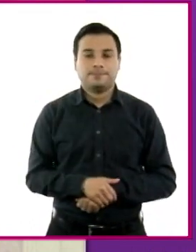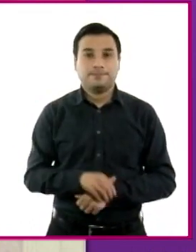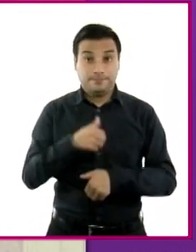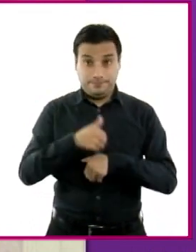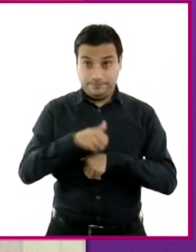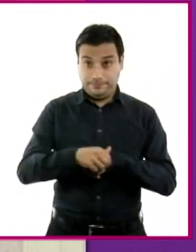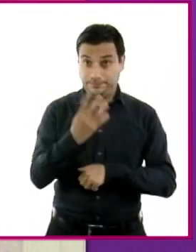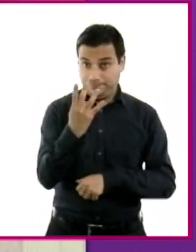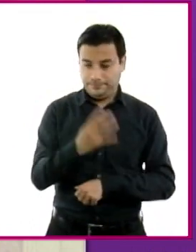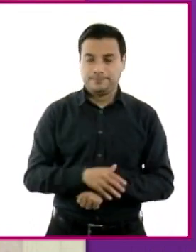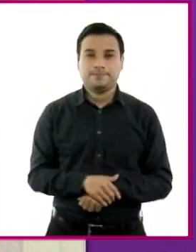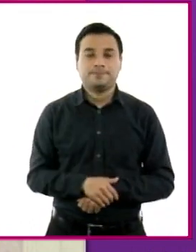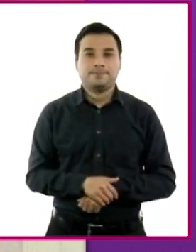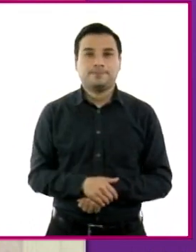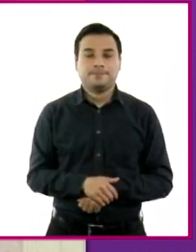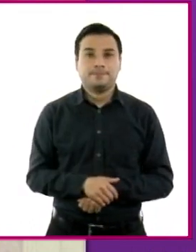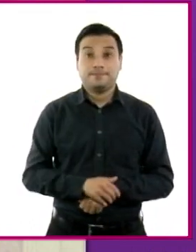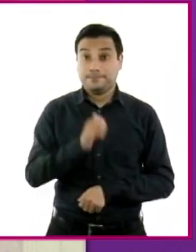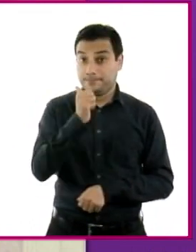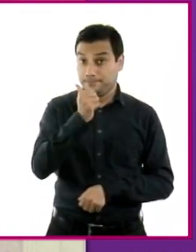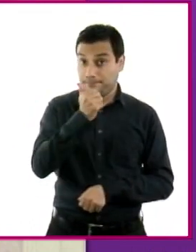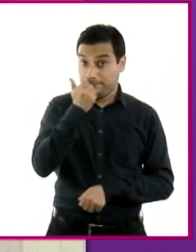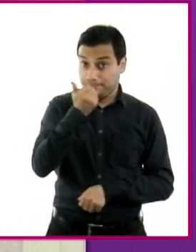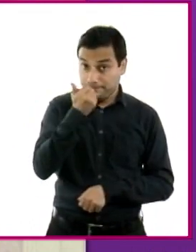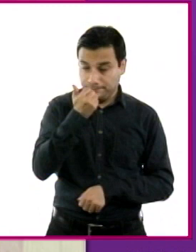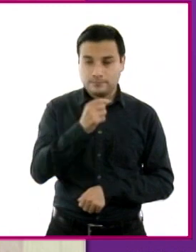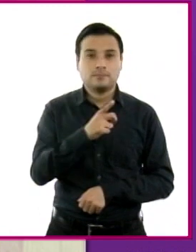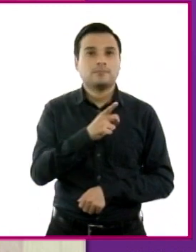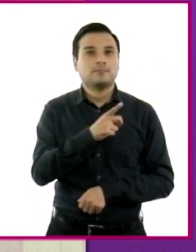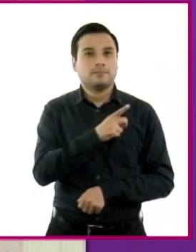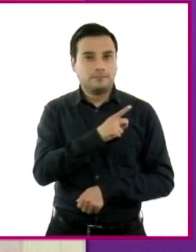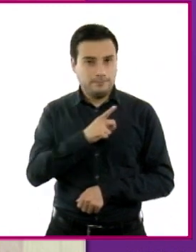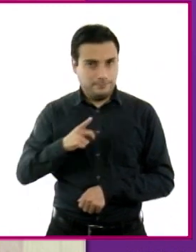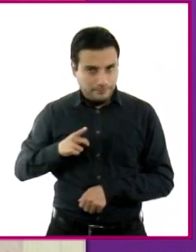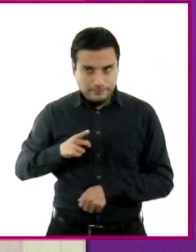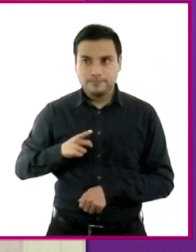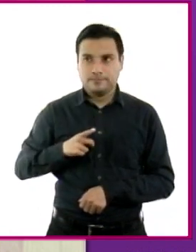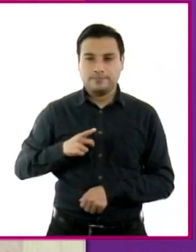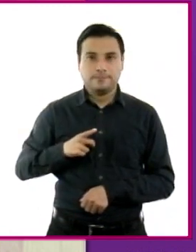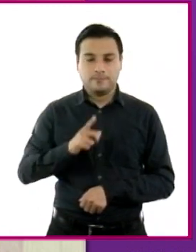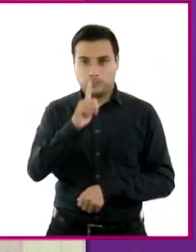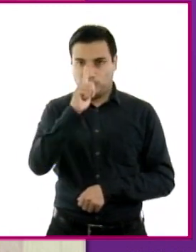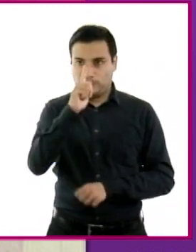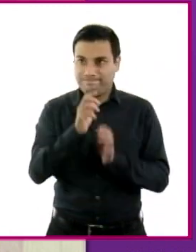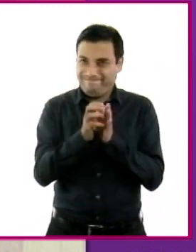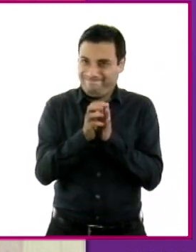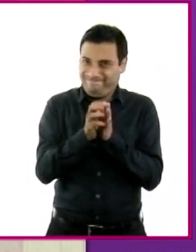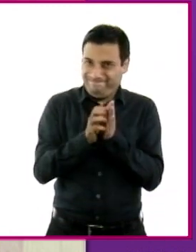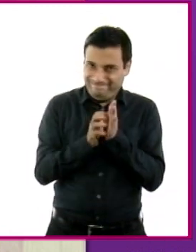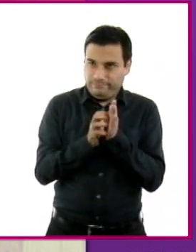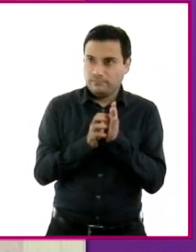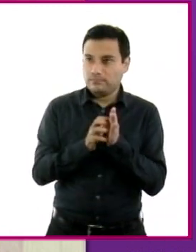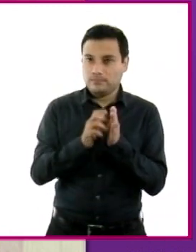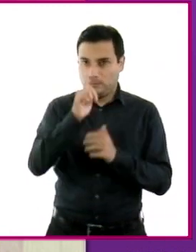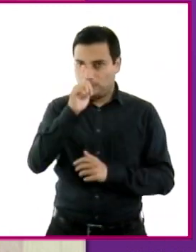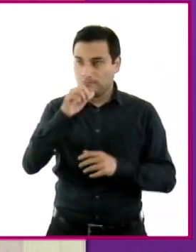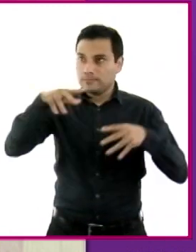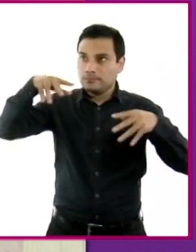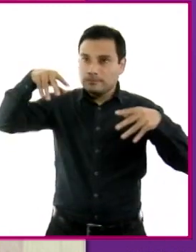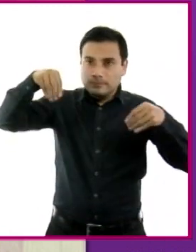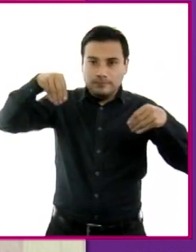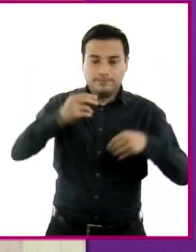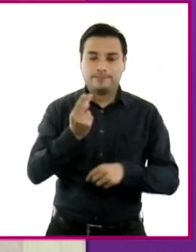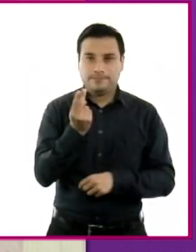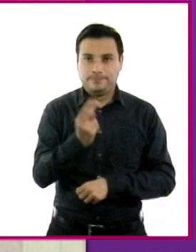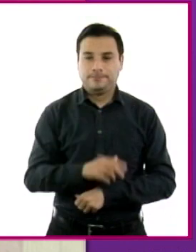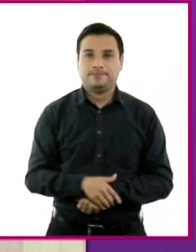4. Students must turn the lights off when they are not using them. Students must